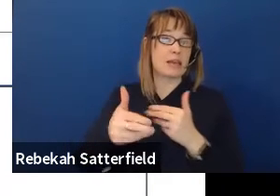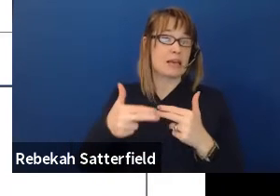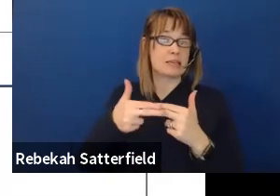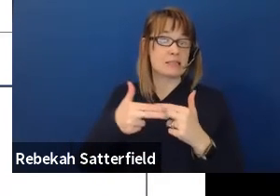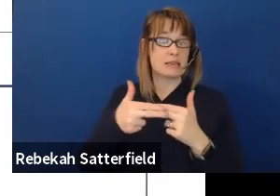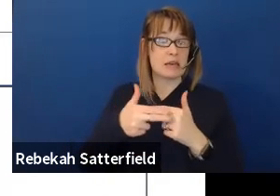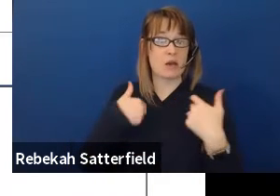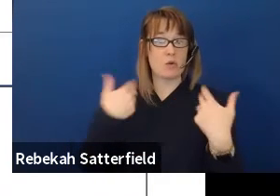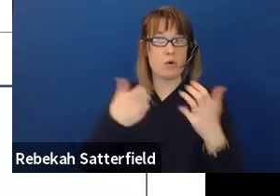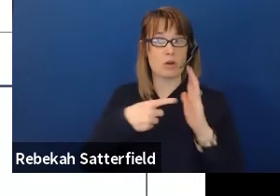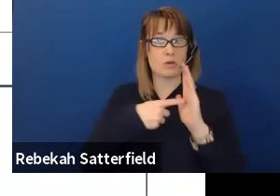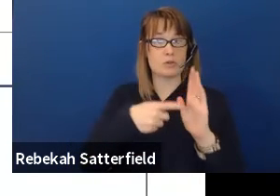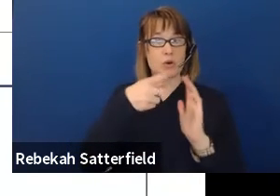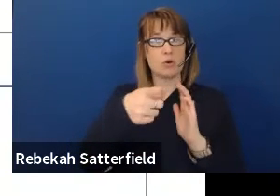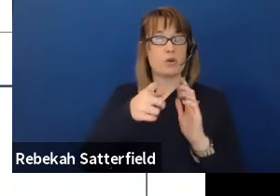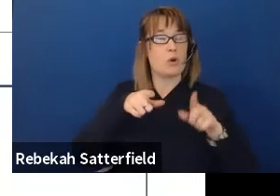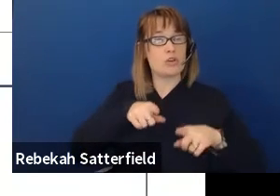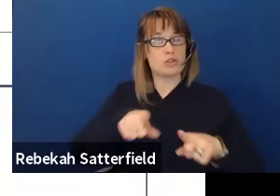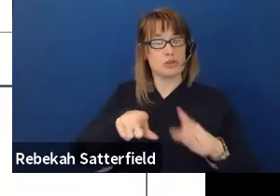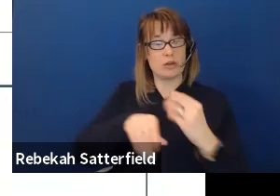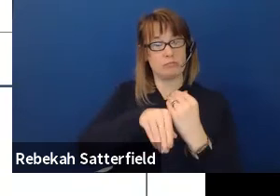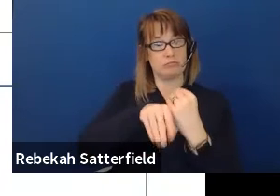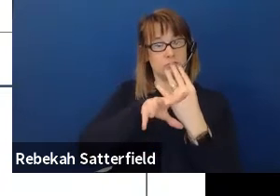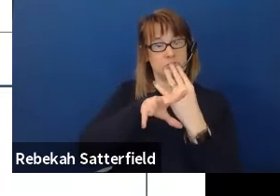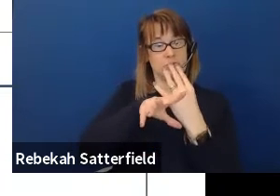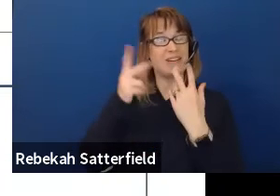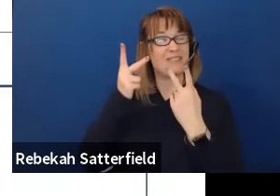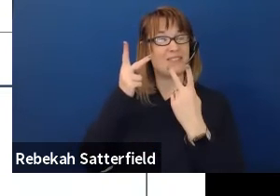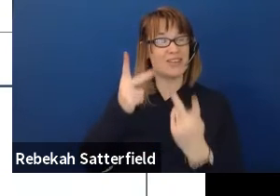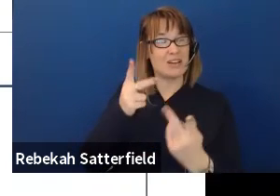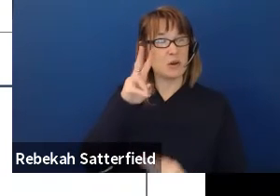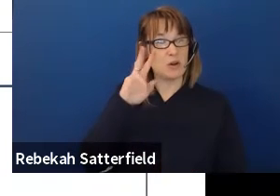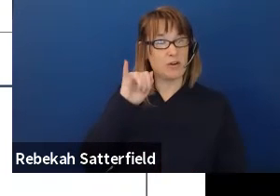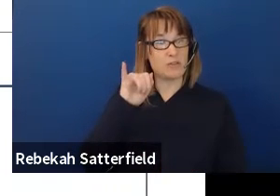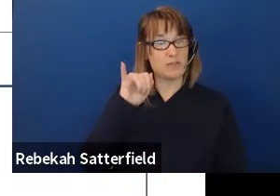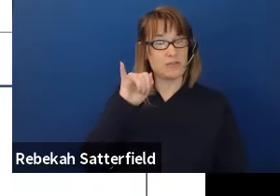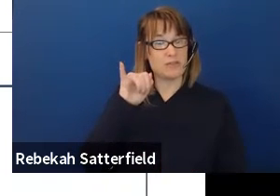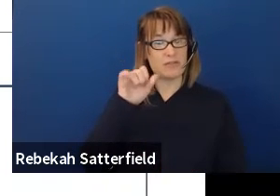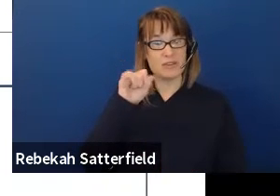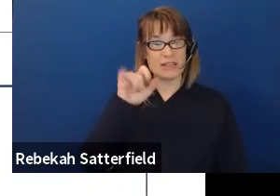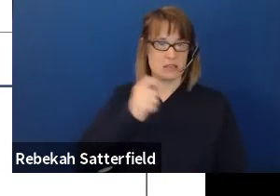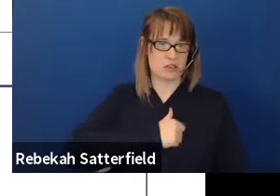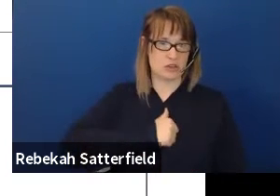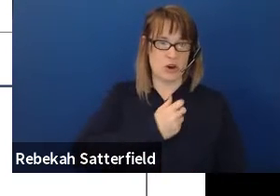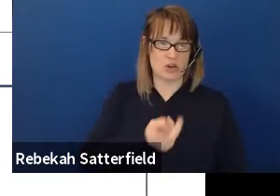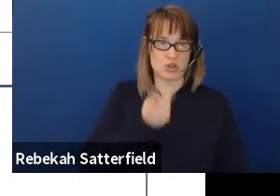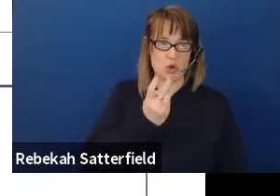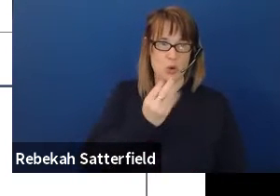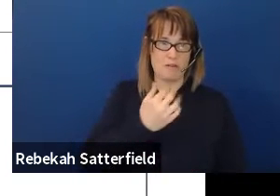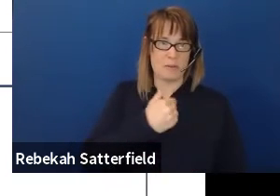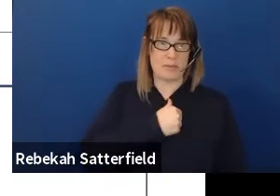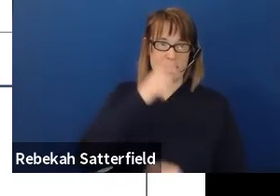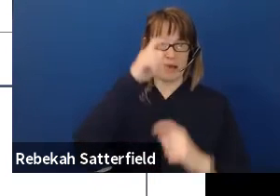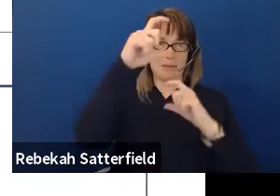wanted to show you all during a live video visit, and unfortunately you have two of me, so pretend I